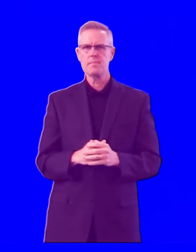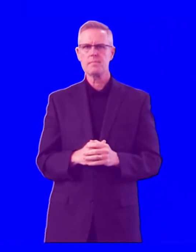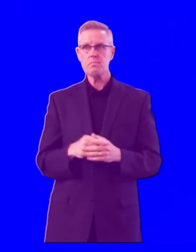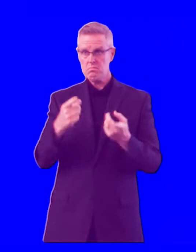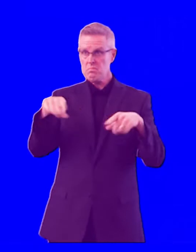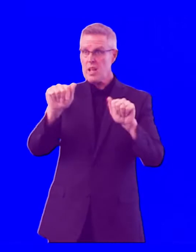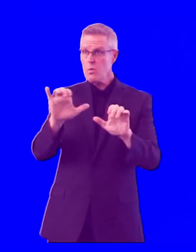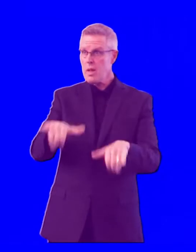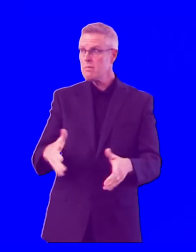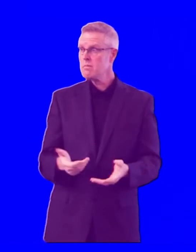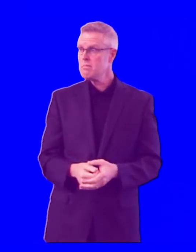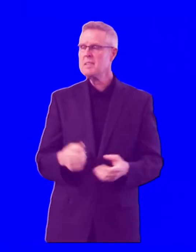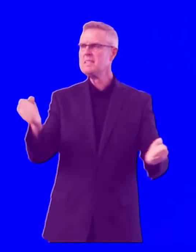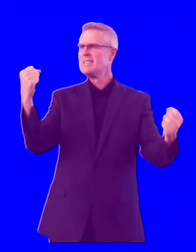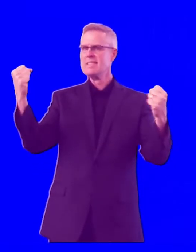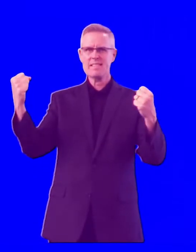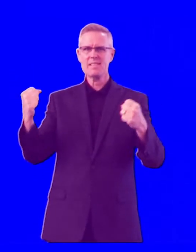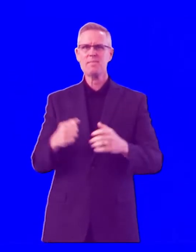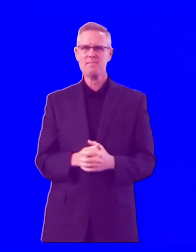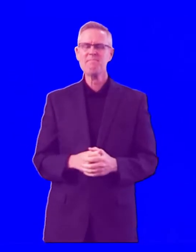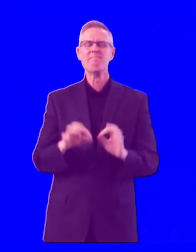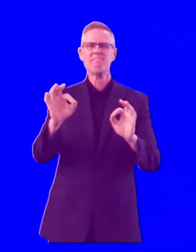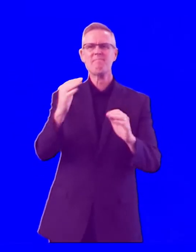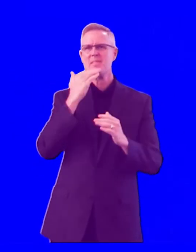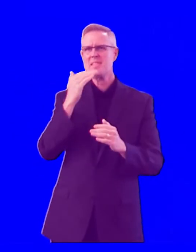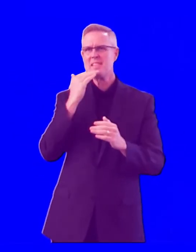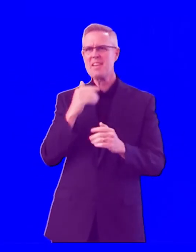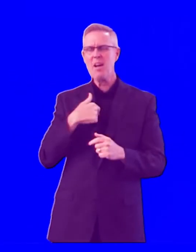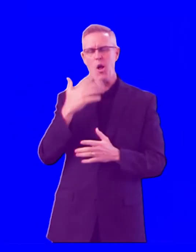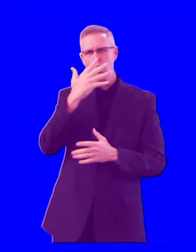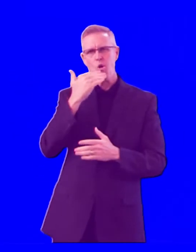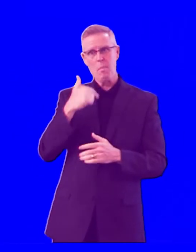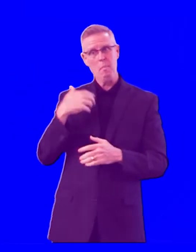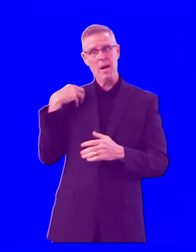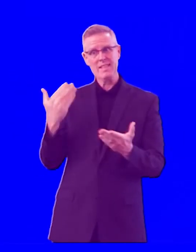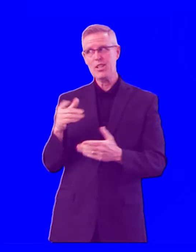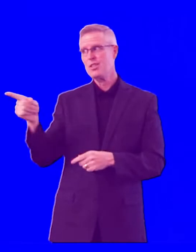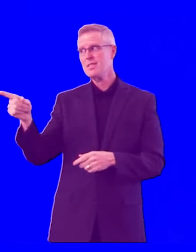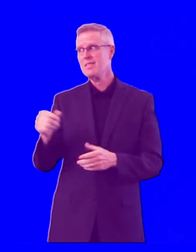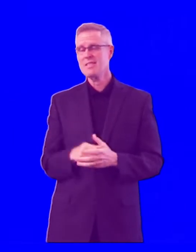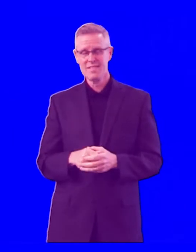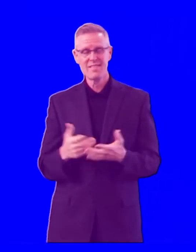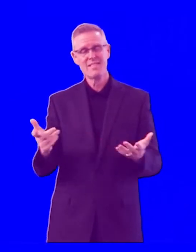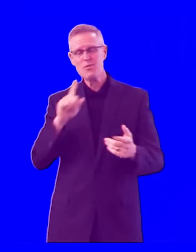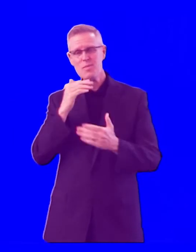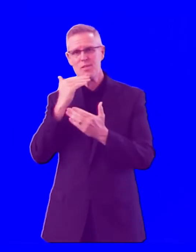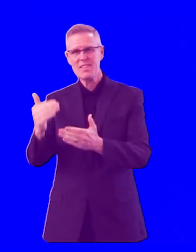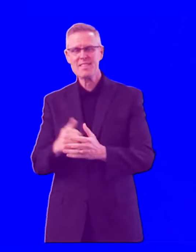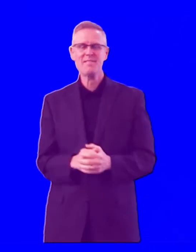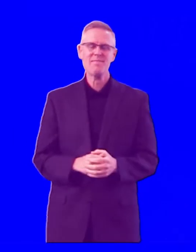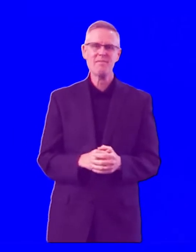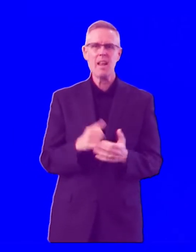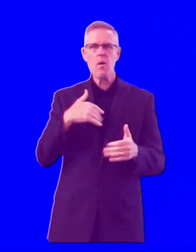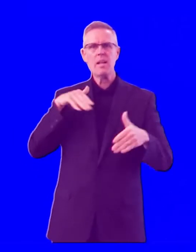You guys can do that for me? Yeah? Good. Thank you for making me look good. My boss is here today, so I appreciate that.